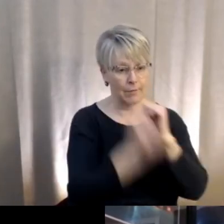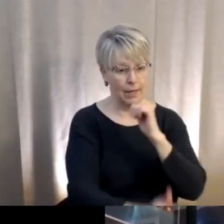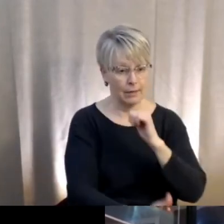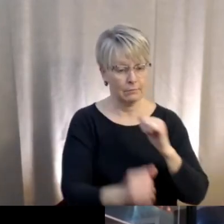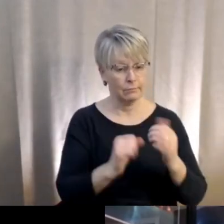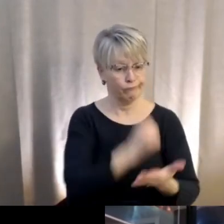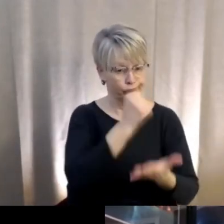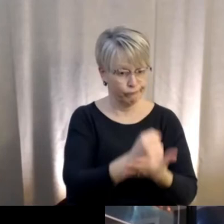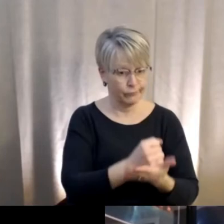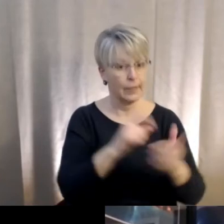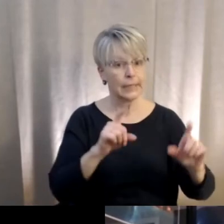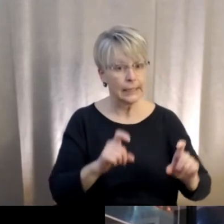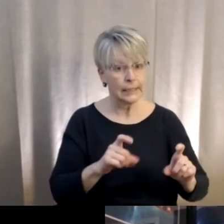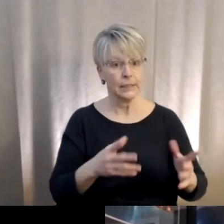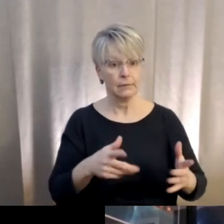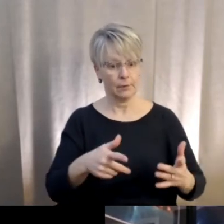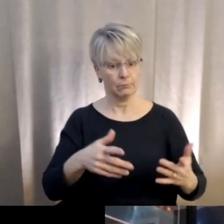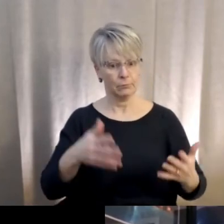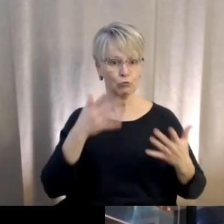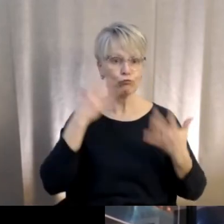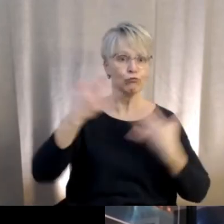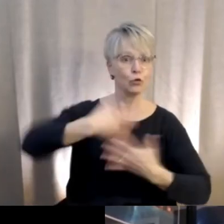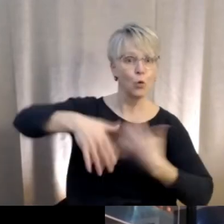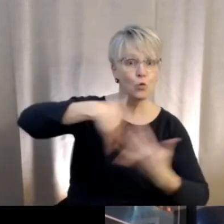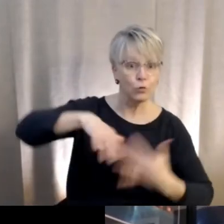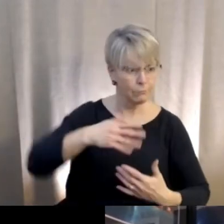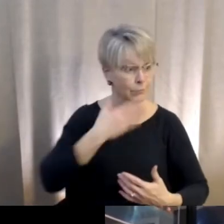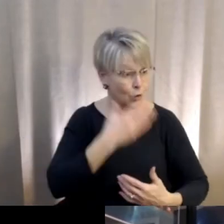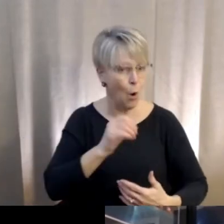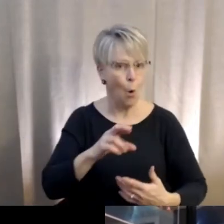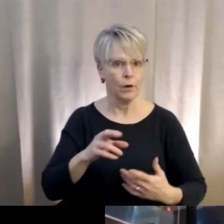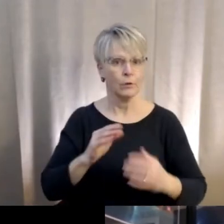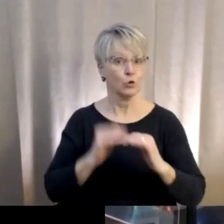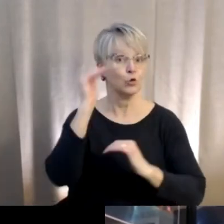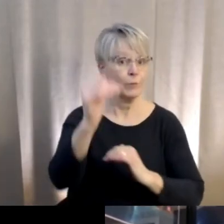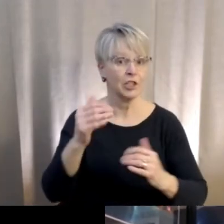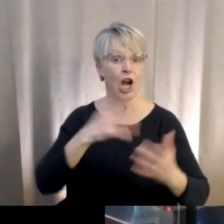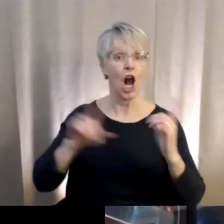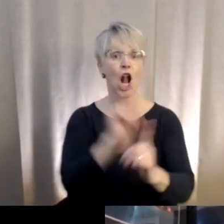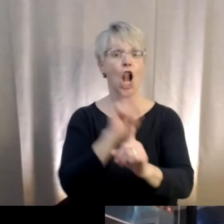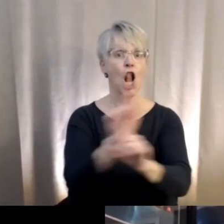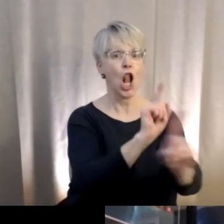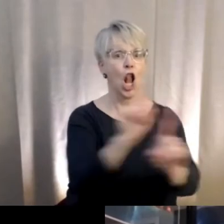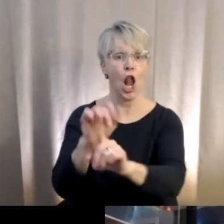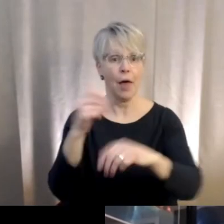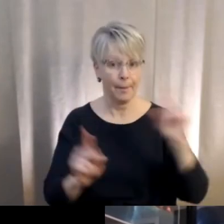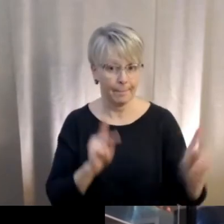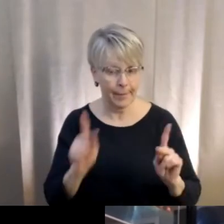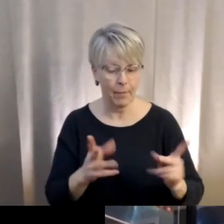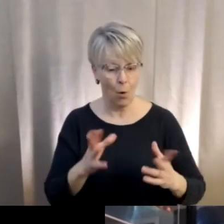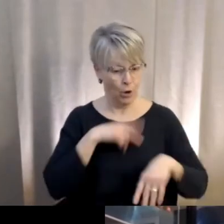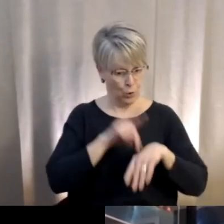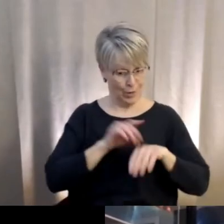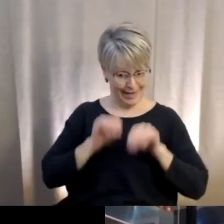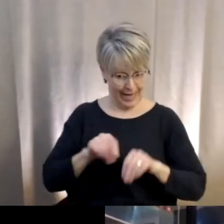certification test? Are they social enough, but not too social? And the tasks that you want to teach them, are they capable of